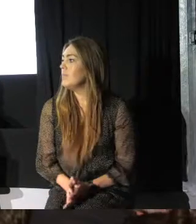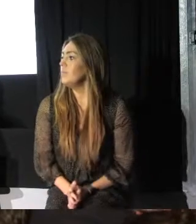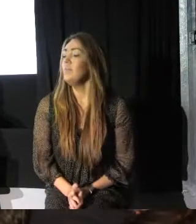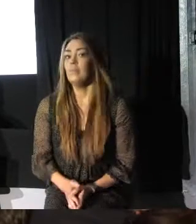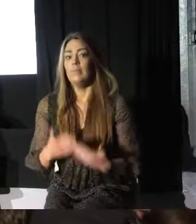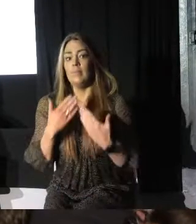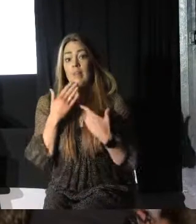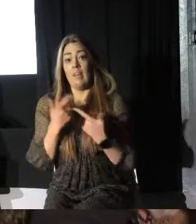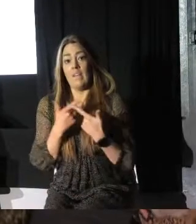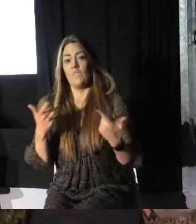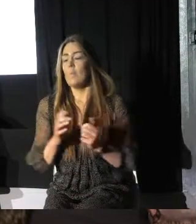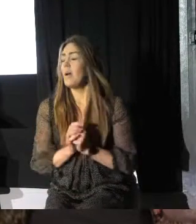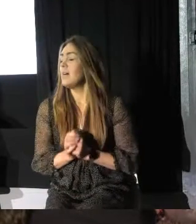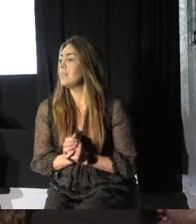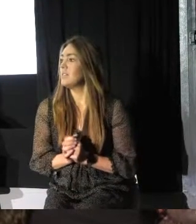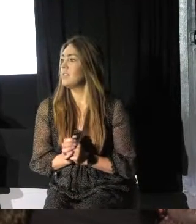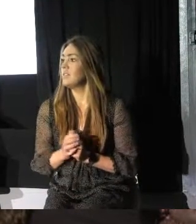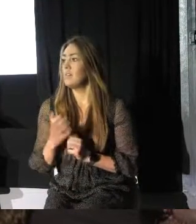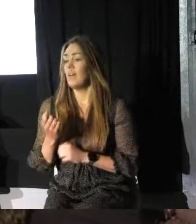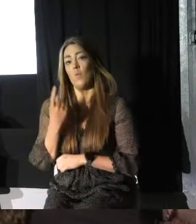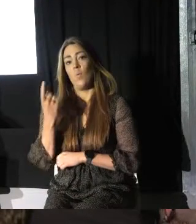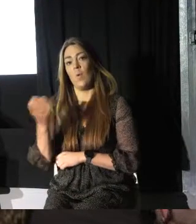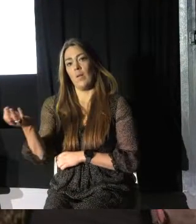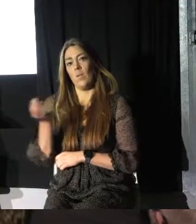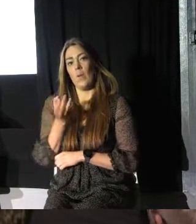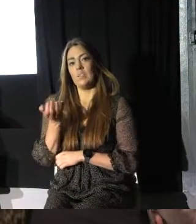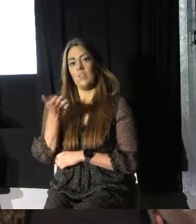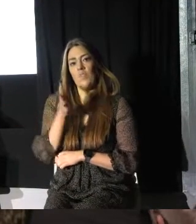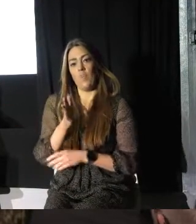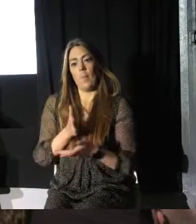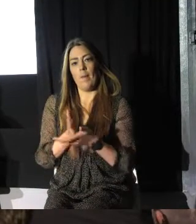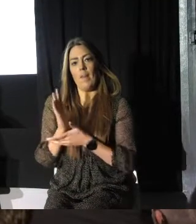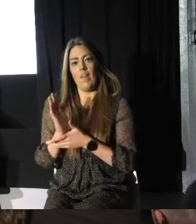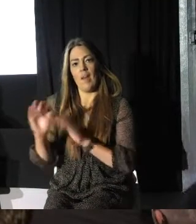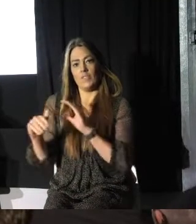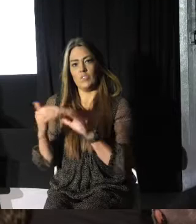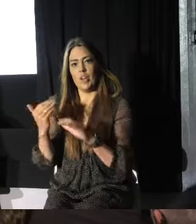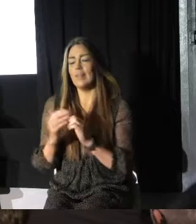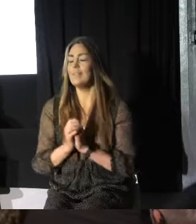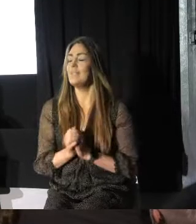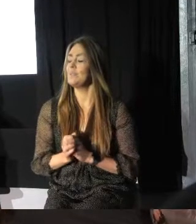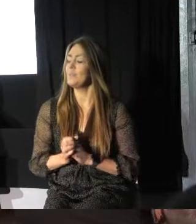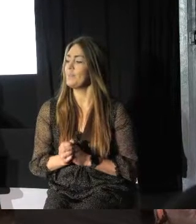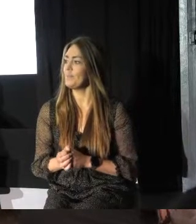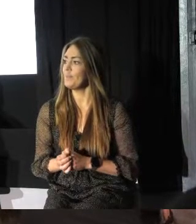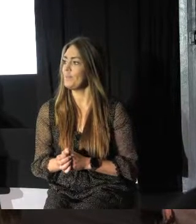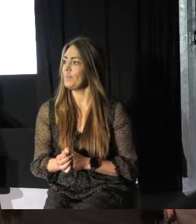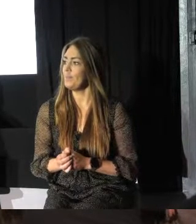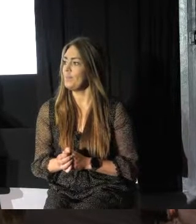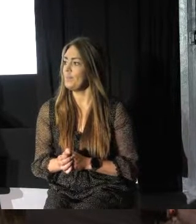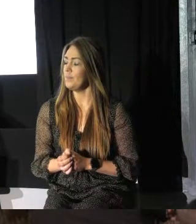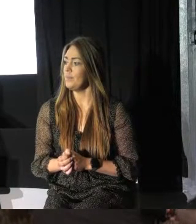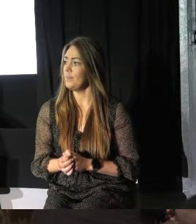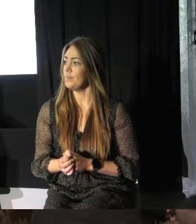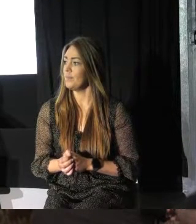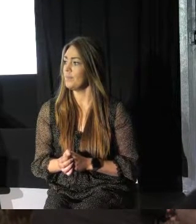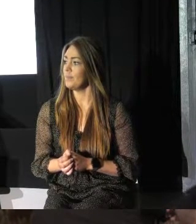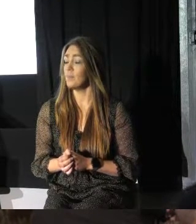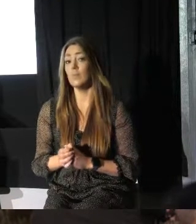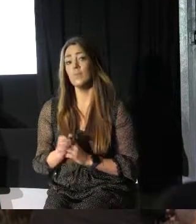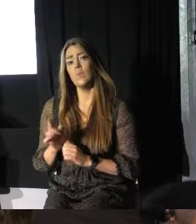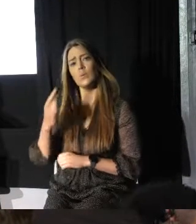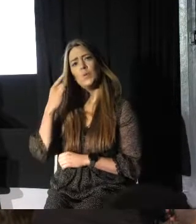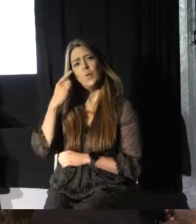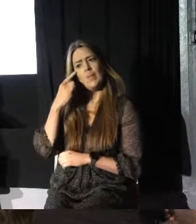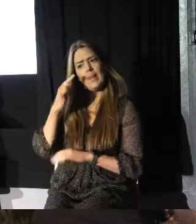Thank you very much. So we have one question from the live chat from YouTube. Do you think